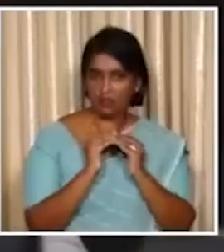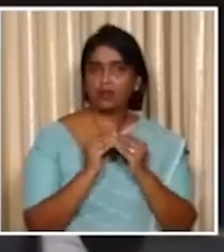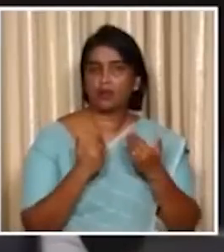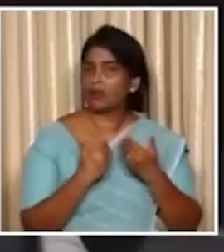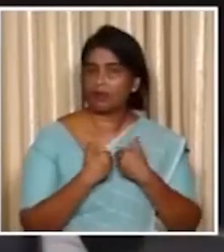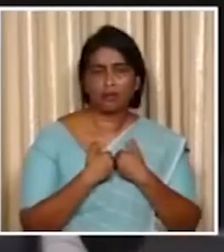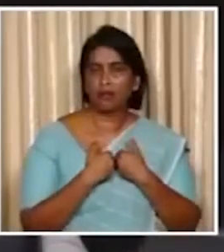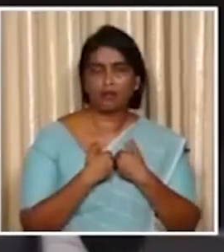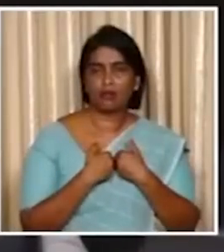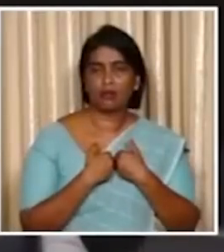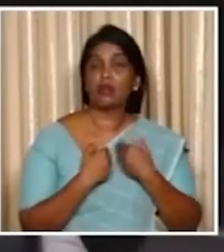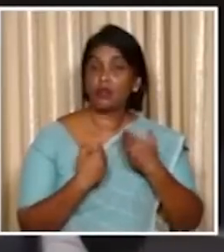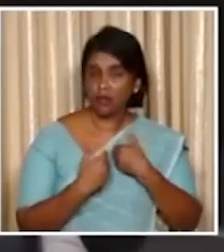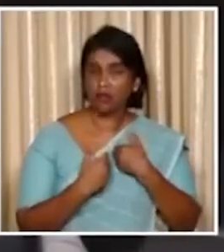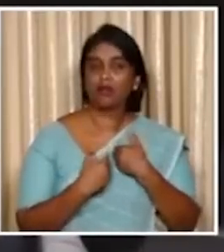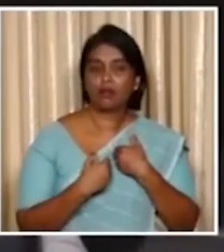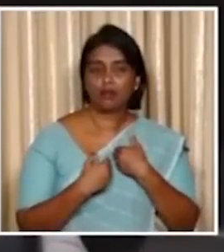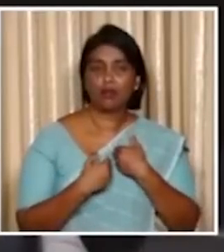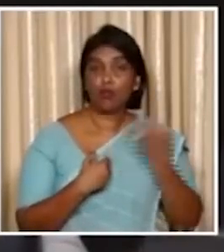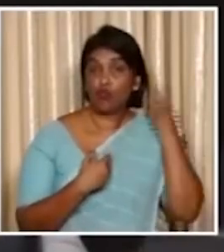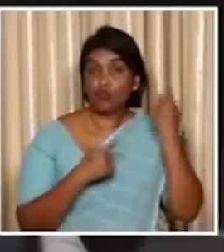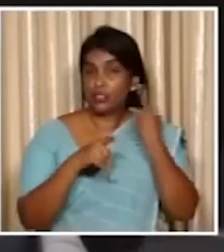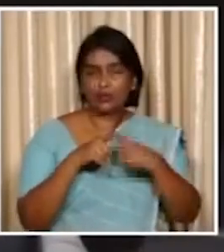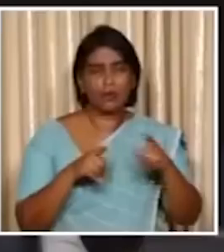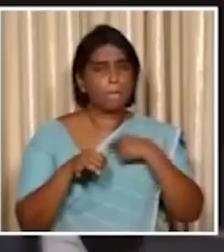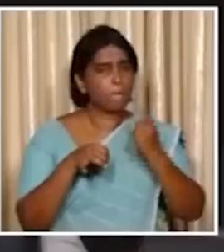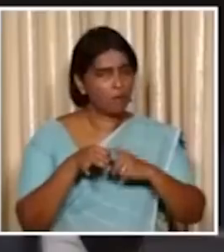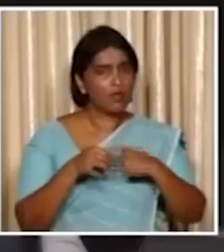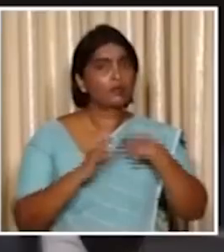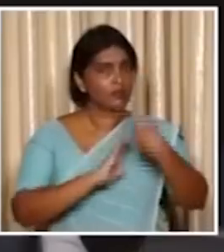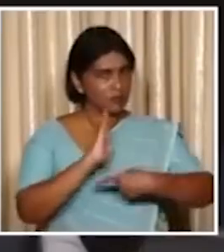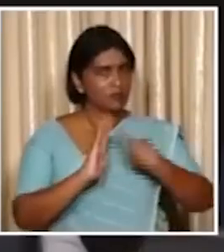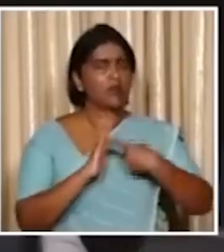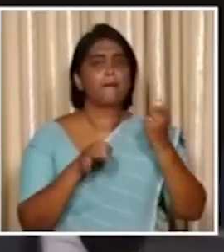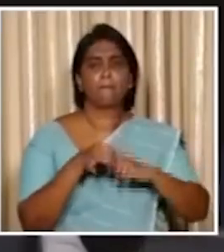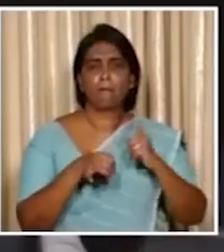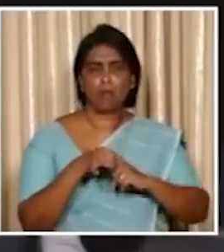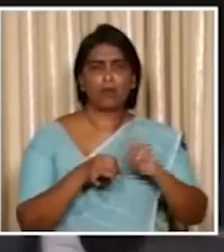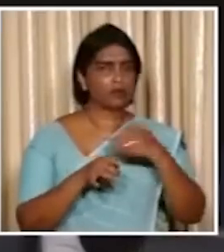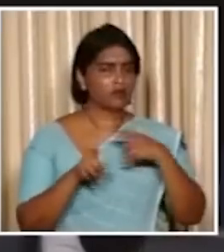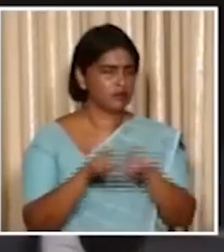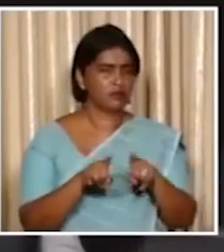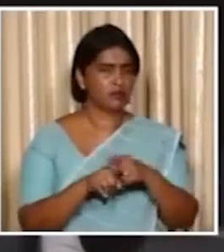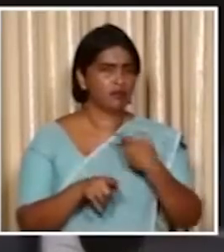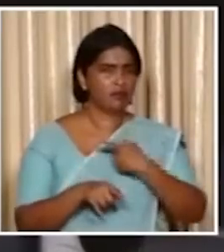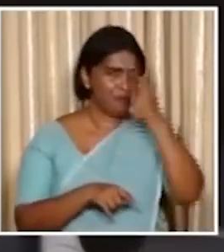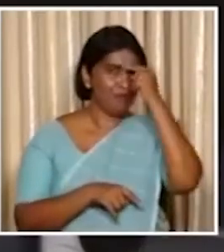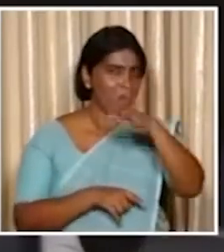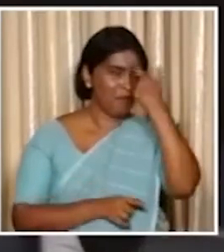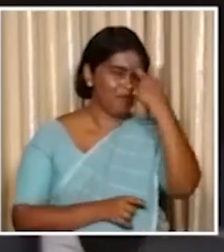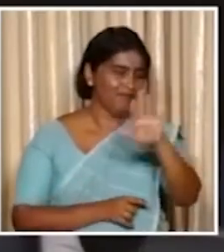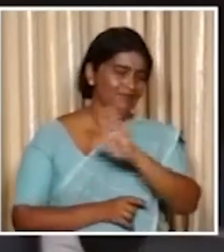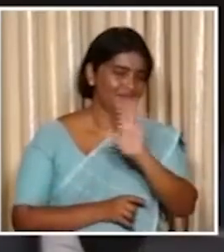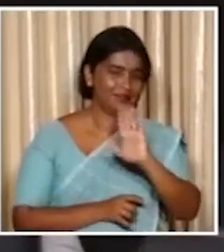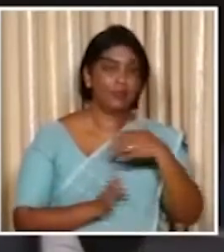Muslim issues in this parliament. I raise Sri Lankan issues. That's how I am. I don't care for you. I raise Sri Lankan